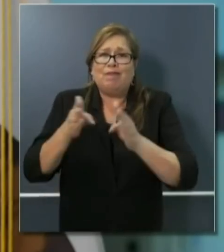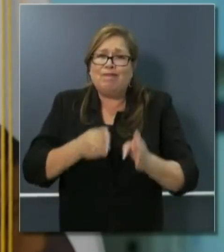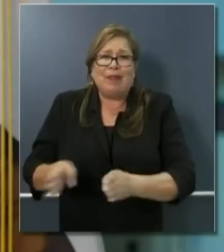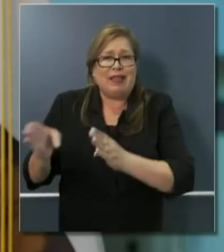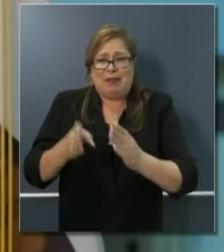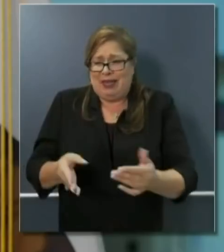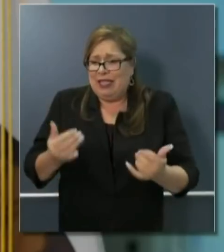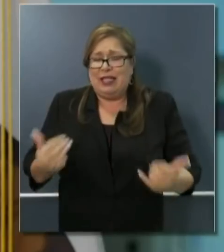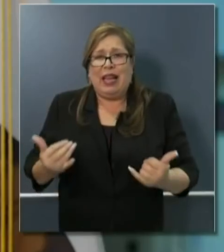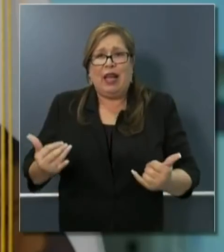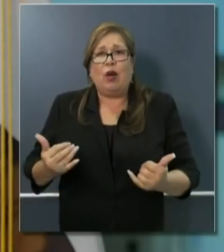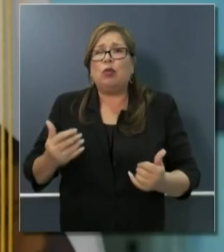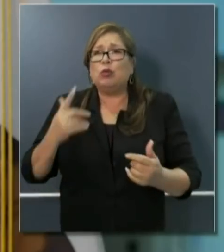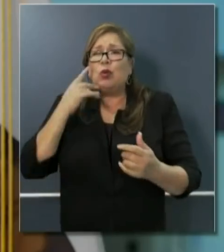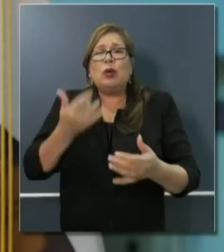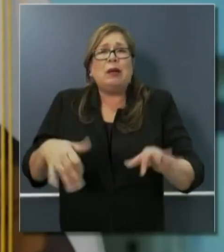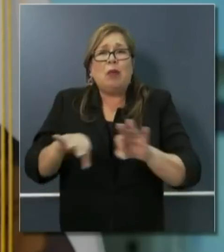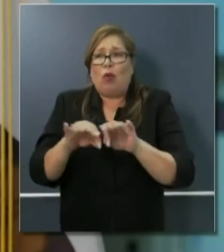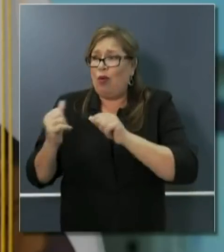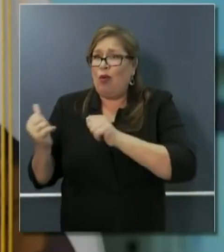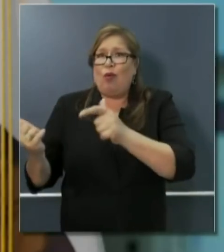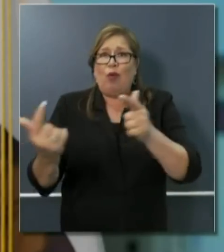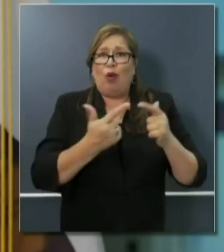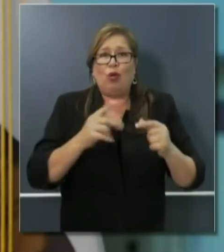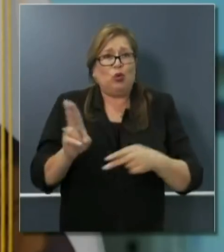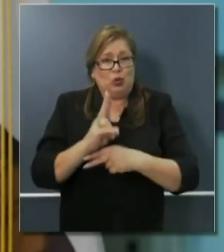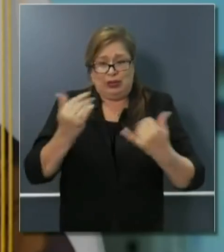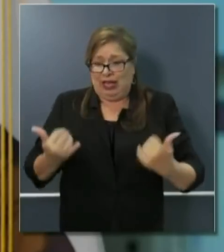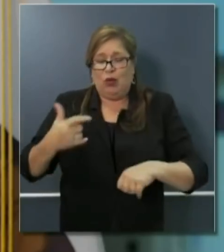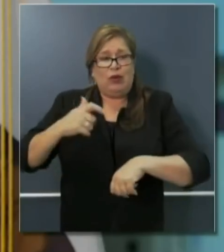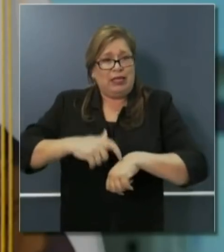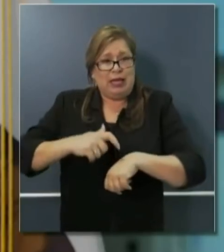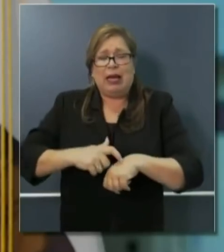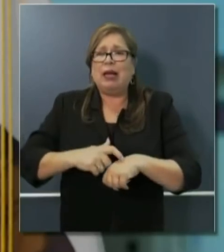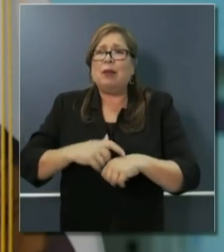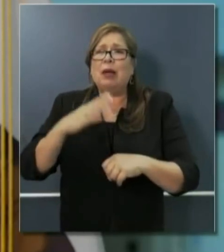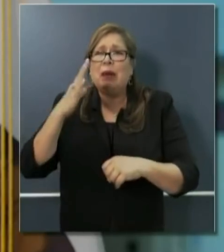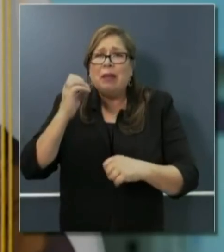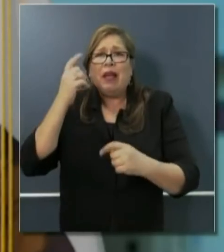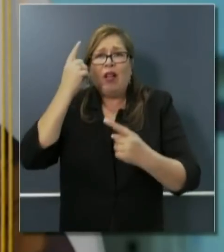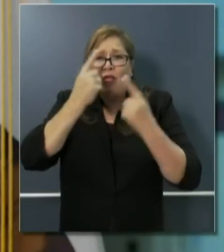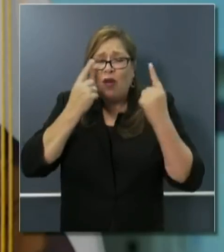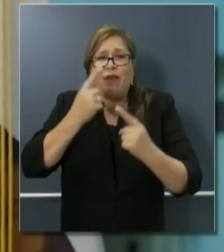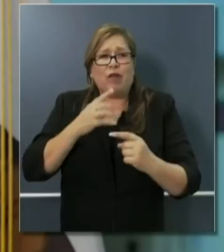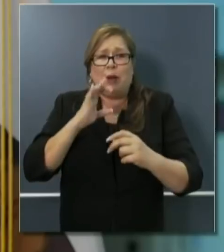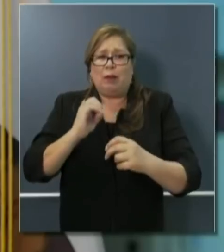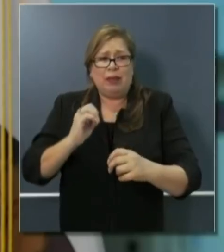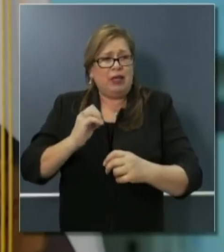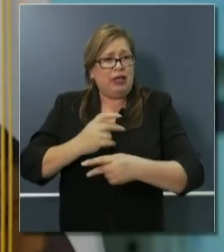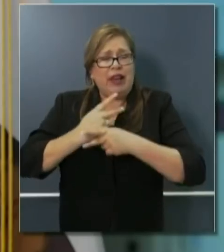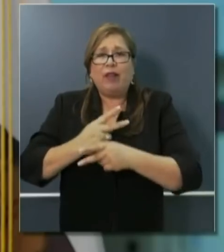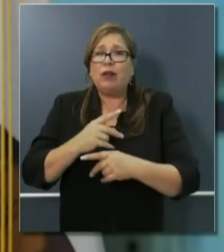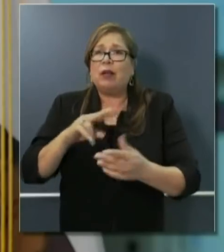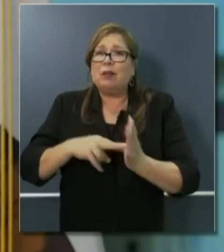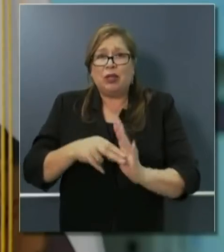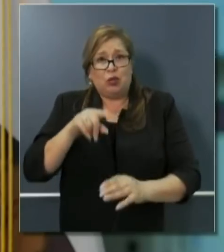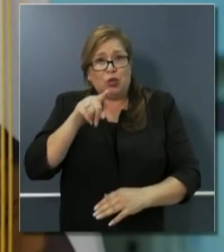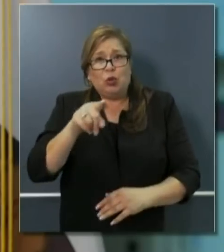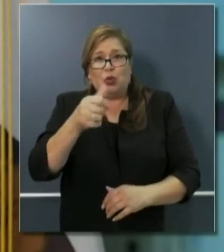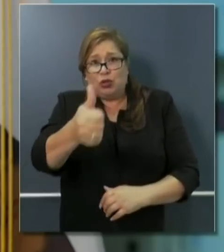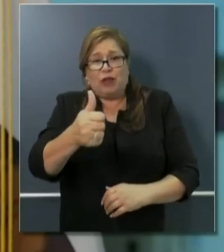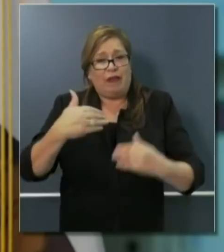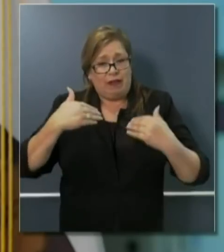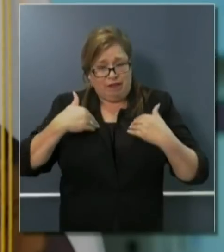to utilize this time thoughtfully and judiciously. And what I mean by that, continue to practice safe